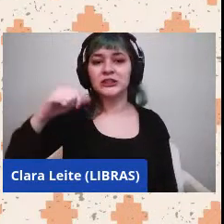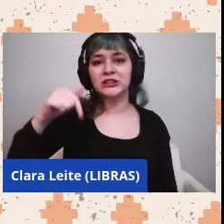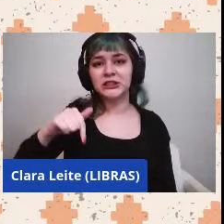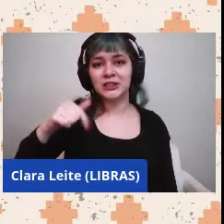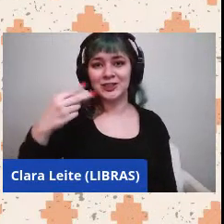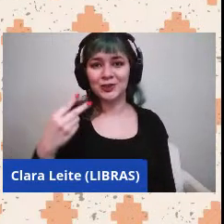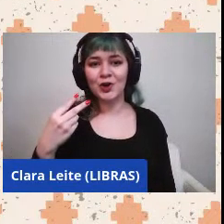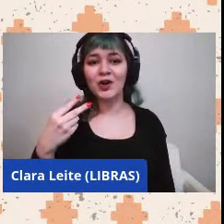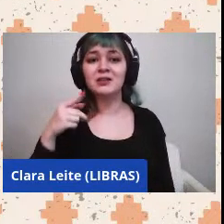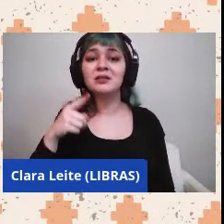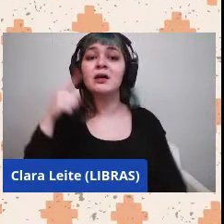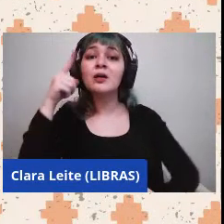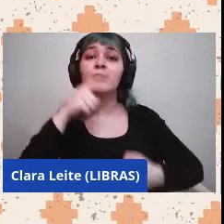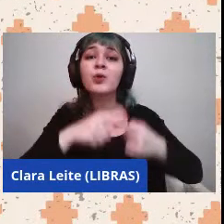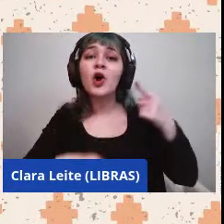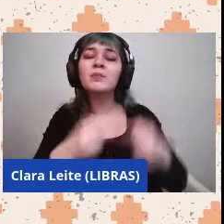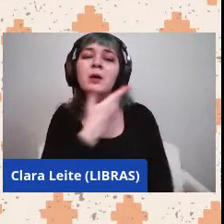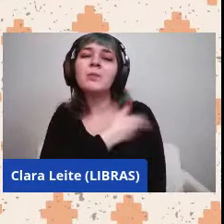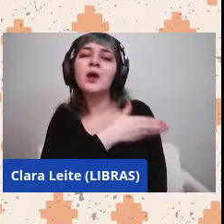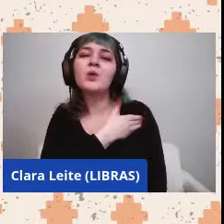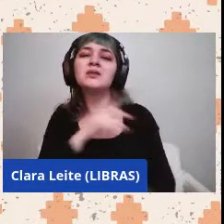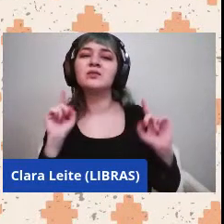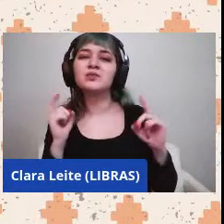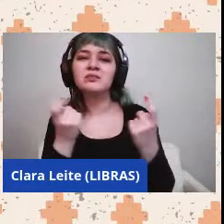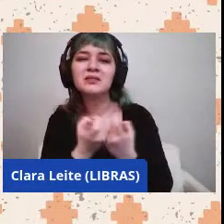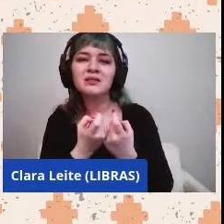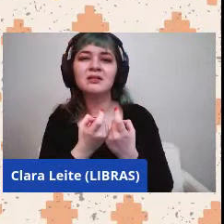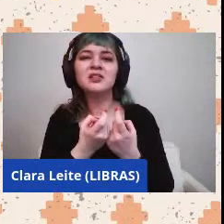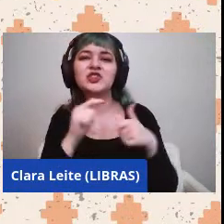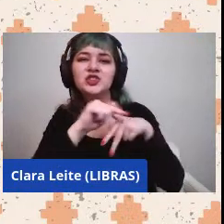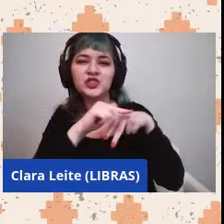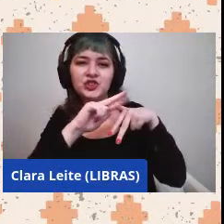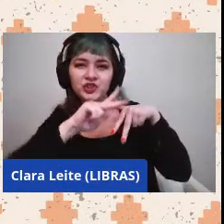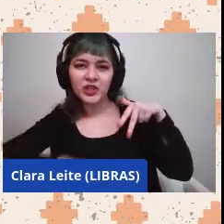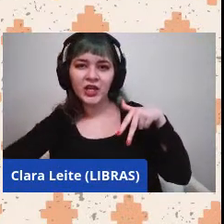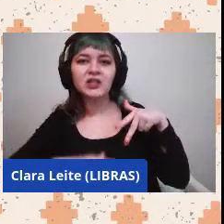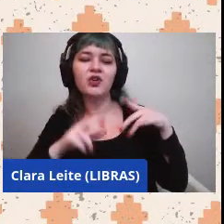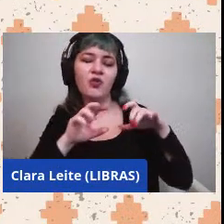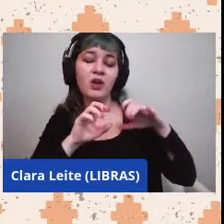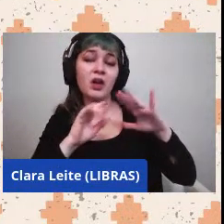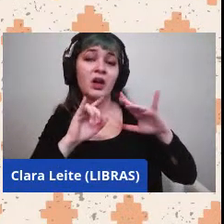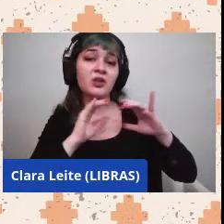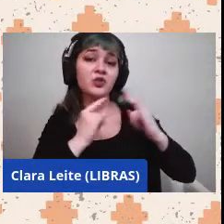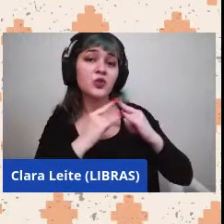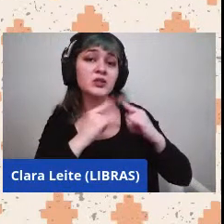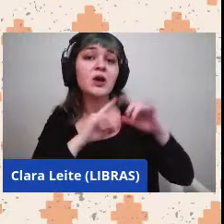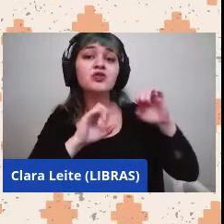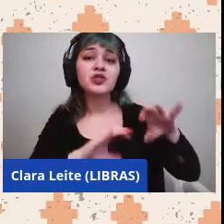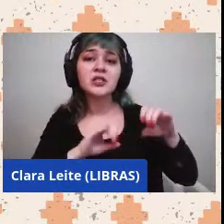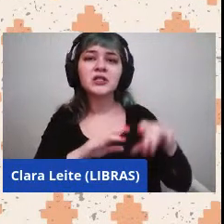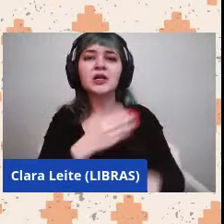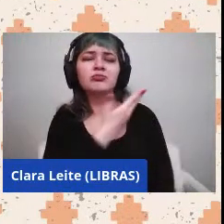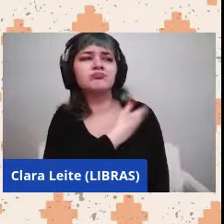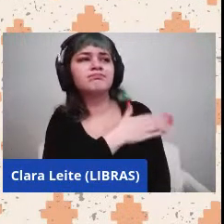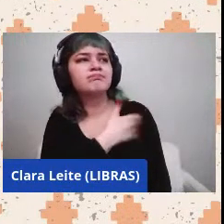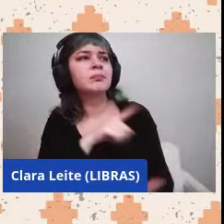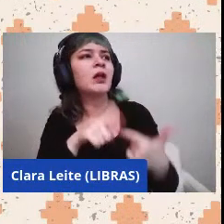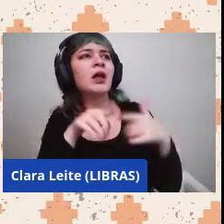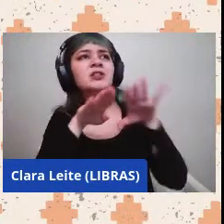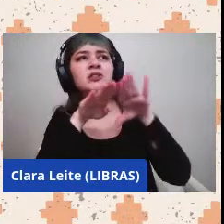which prohibits sex discrimination in educational institutions. Issues of discrimination,